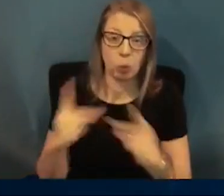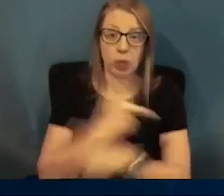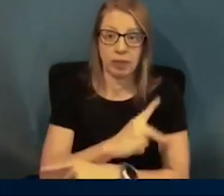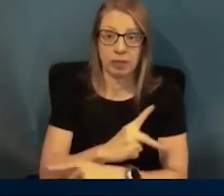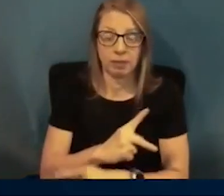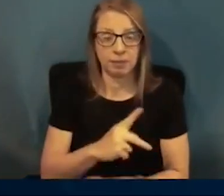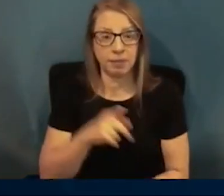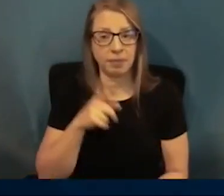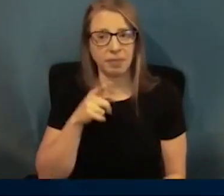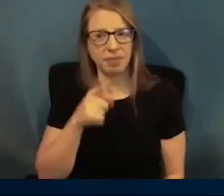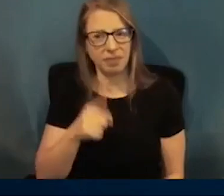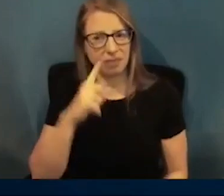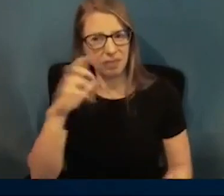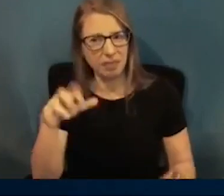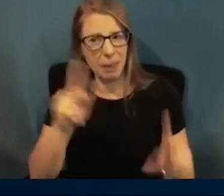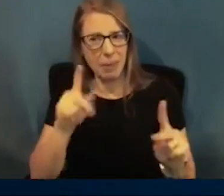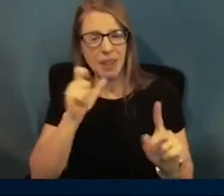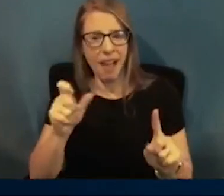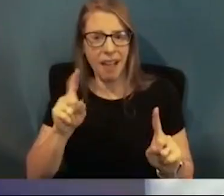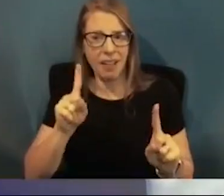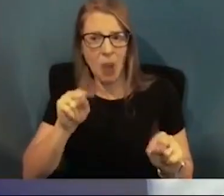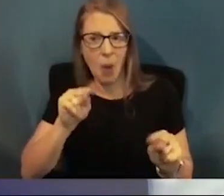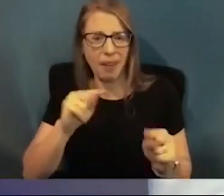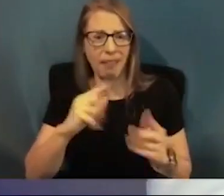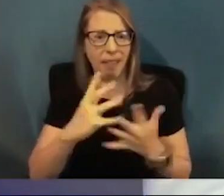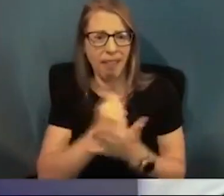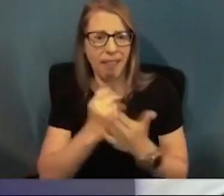the beginning? Are you surprised by that? I